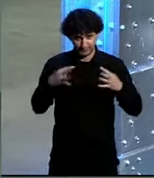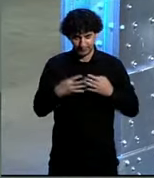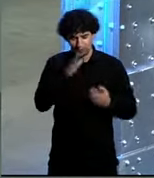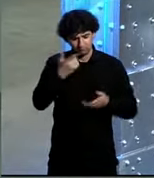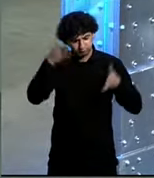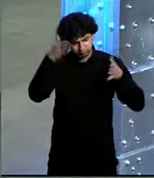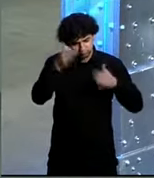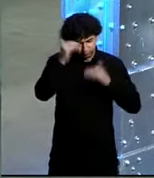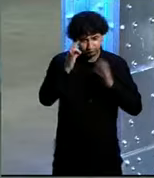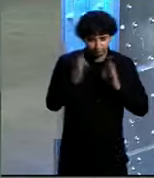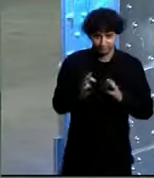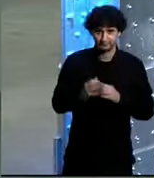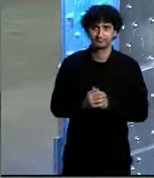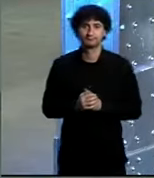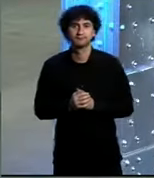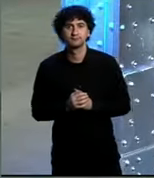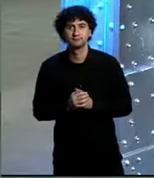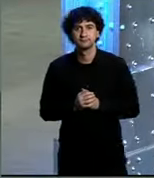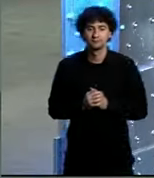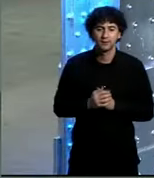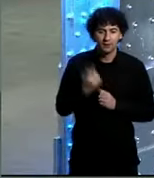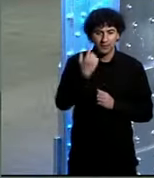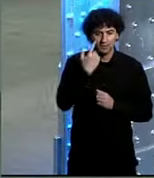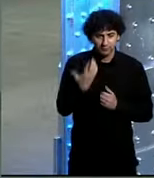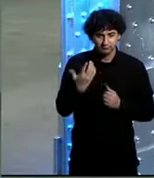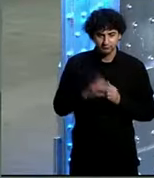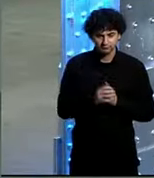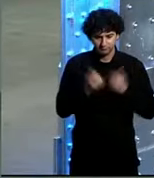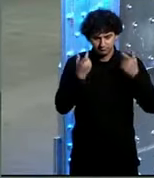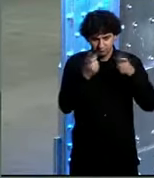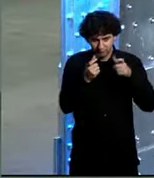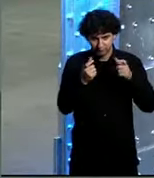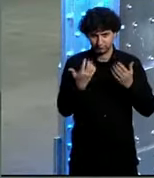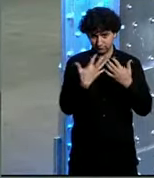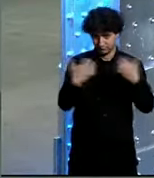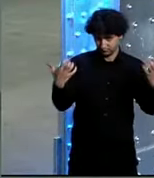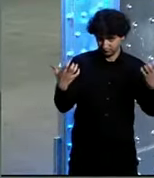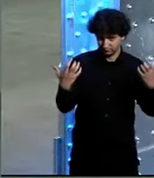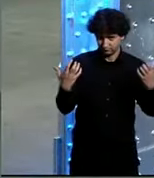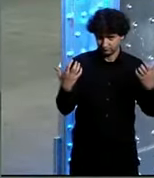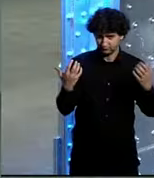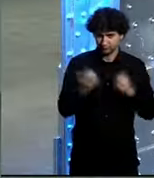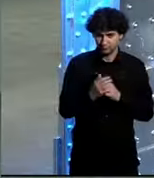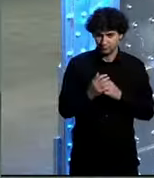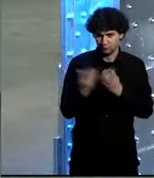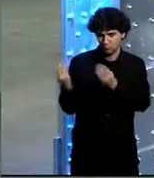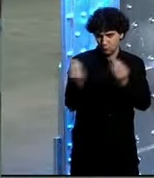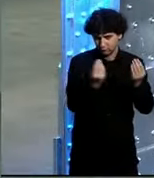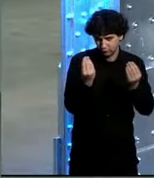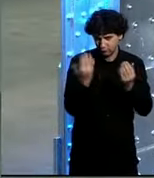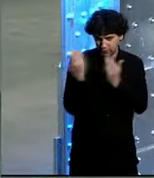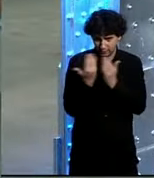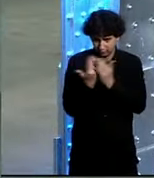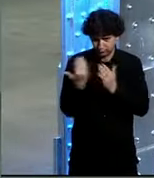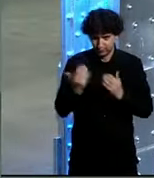masters. But just to focus on what we are telling today, I'll just tell you that part of the audience